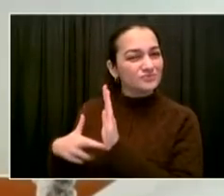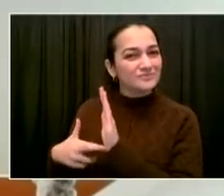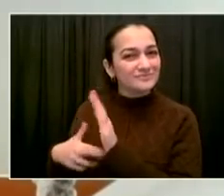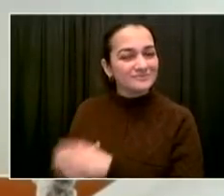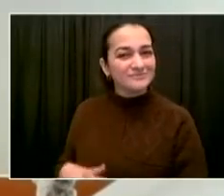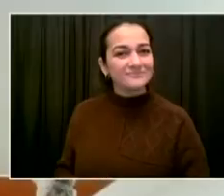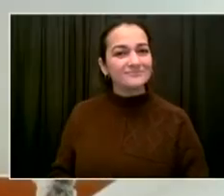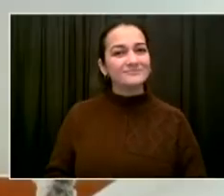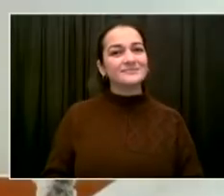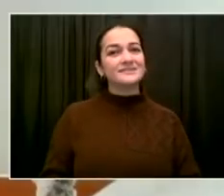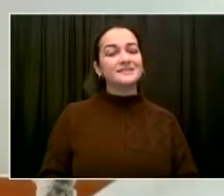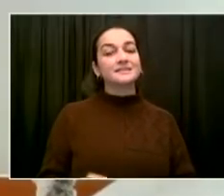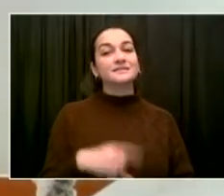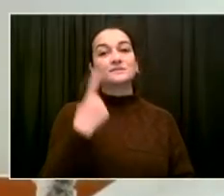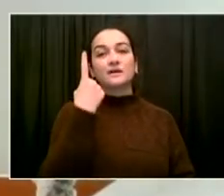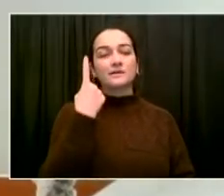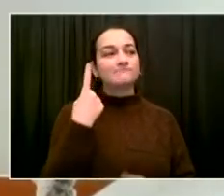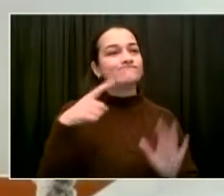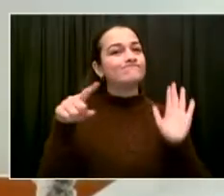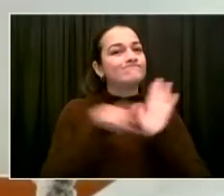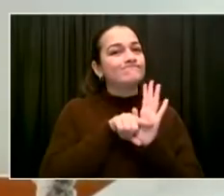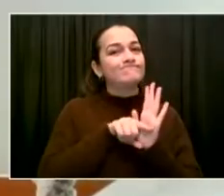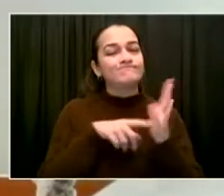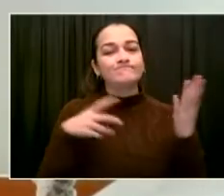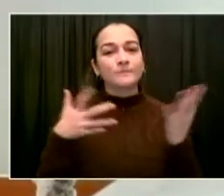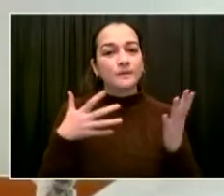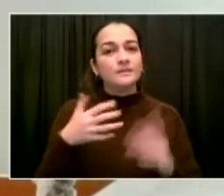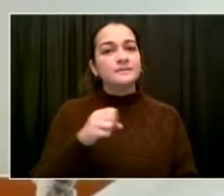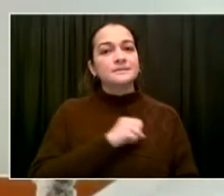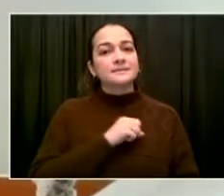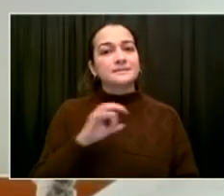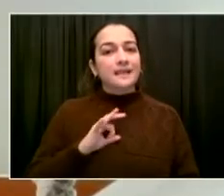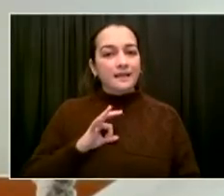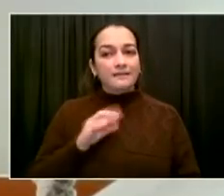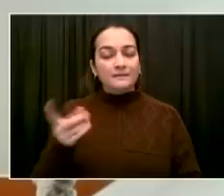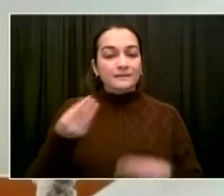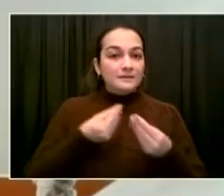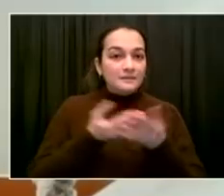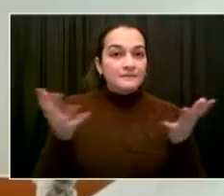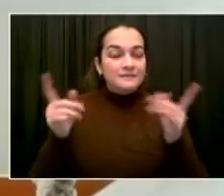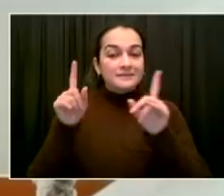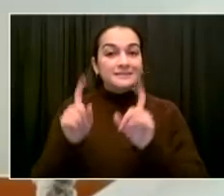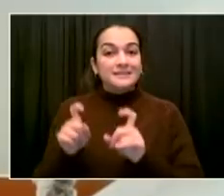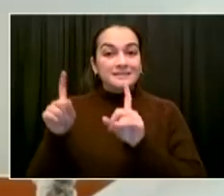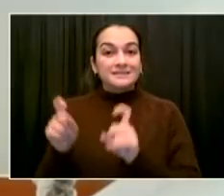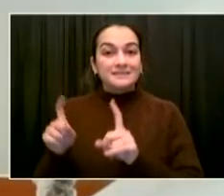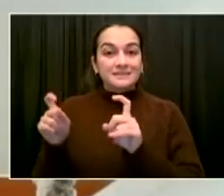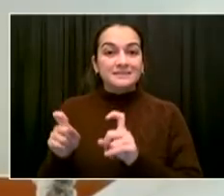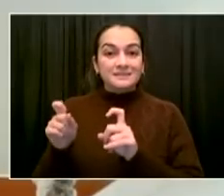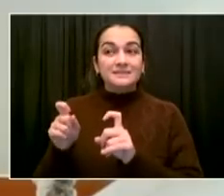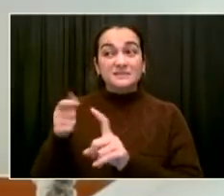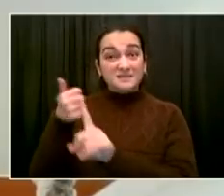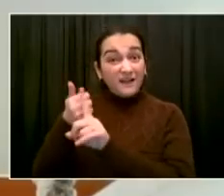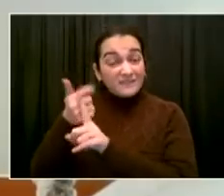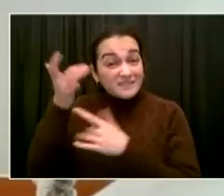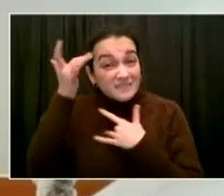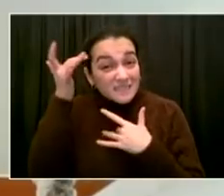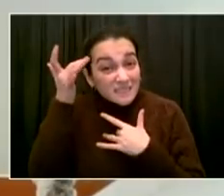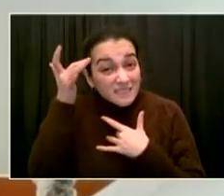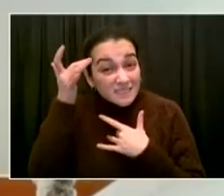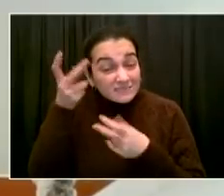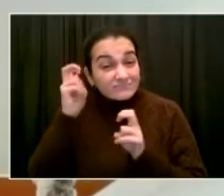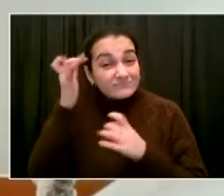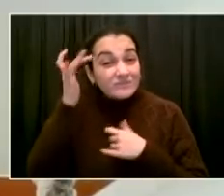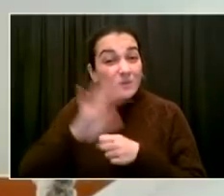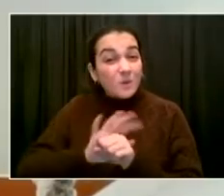we have to quickly adapt and react, and we were able to open those sites as soon as we were able this morning. But if you have any other feedback for us moving forward, we want to get this